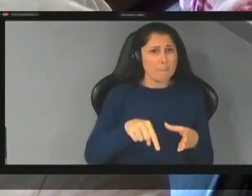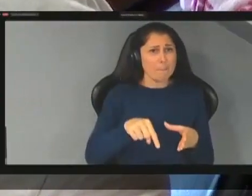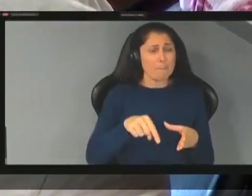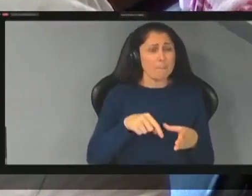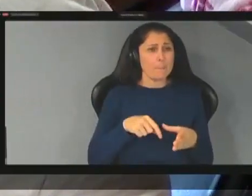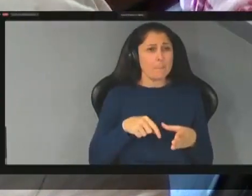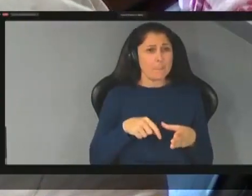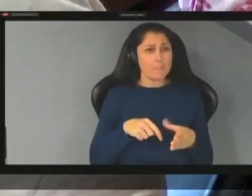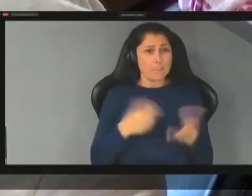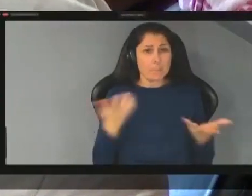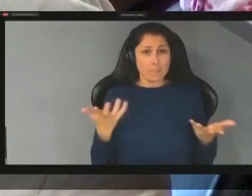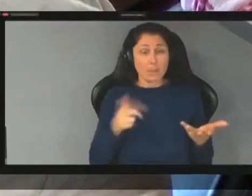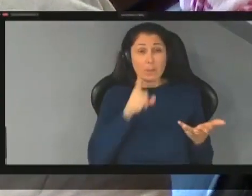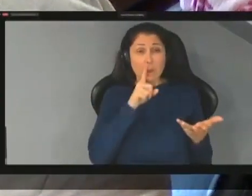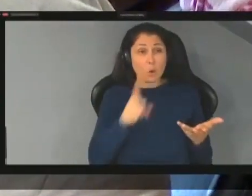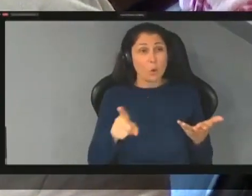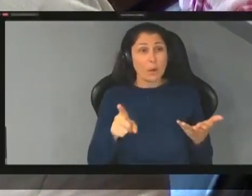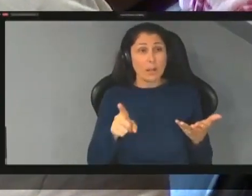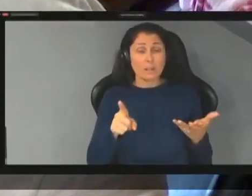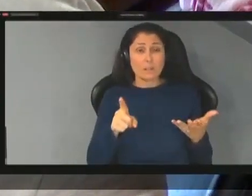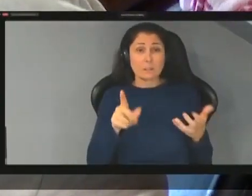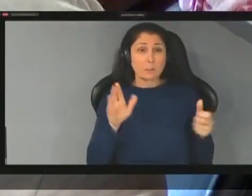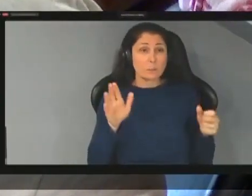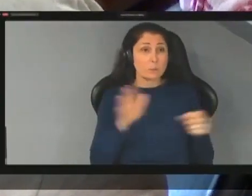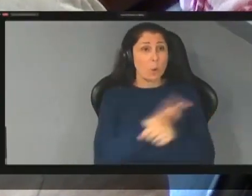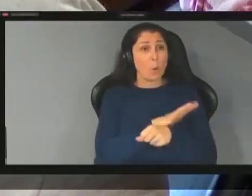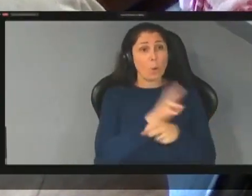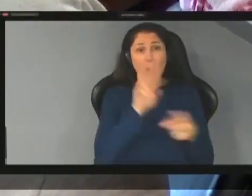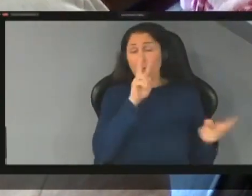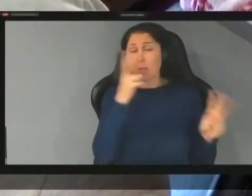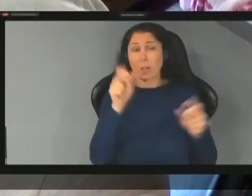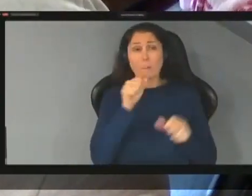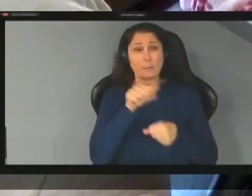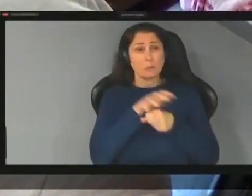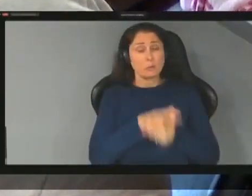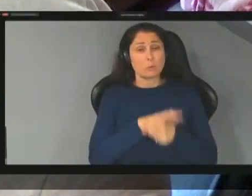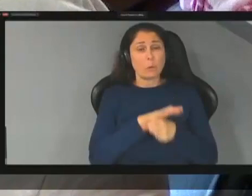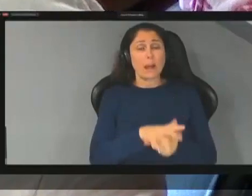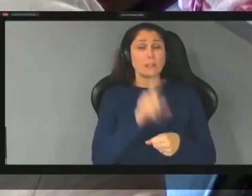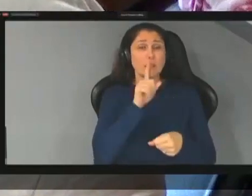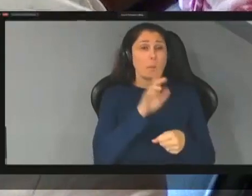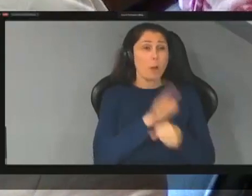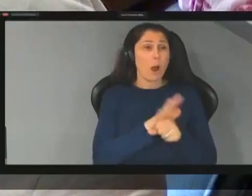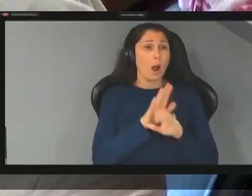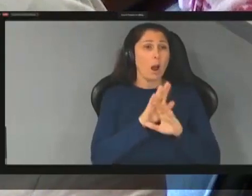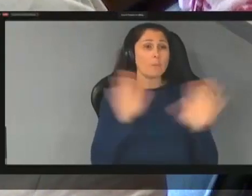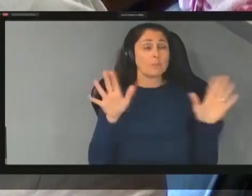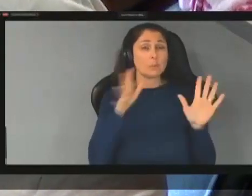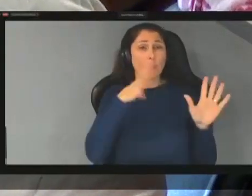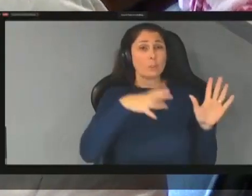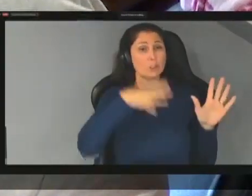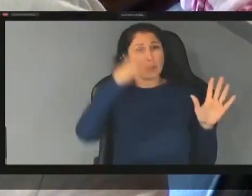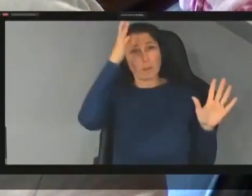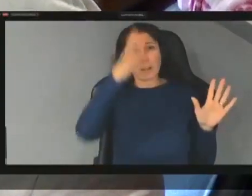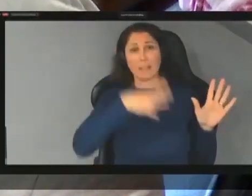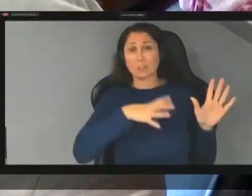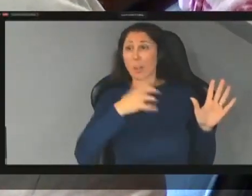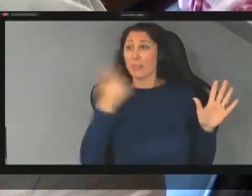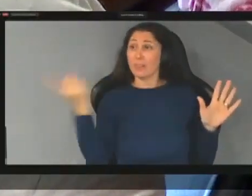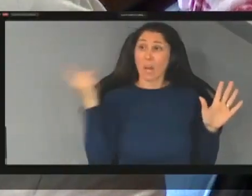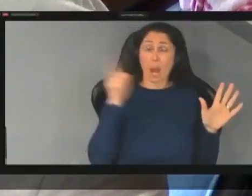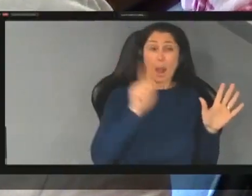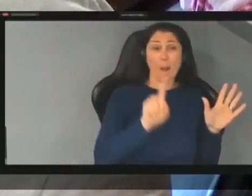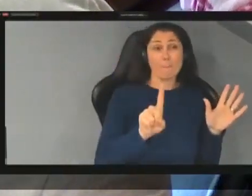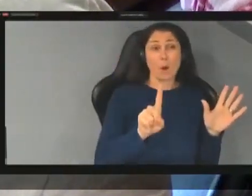There is total mistrust. They promise no gentrification. They come right on in, and guess what they do? They